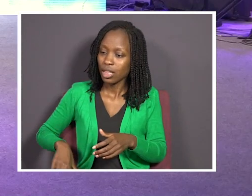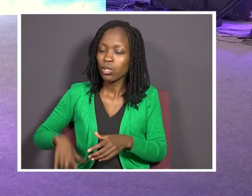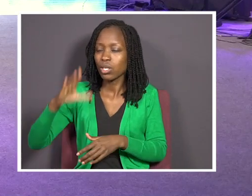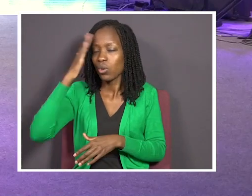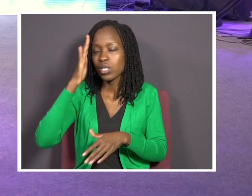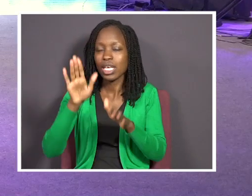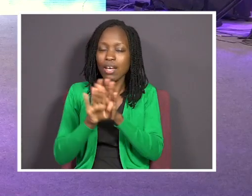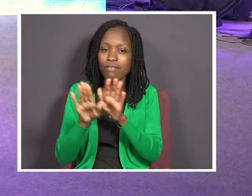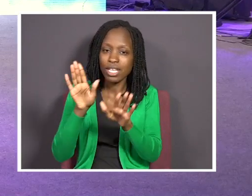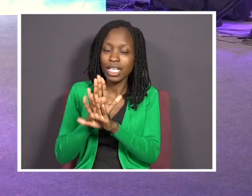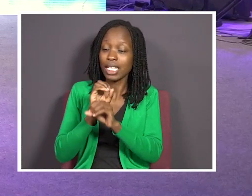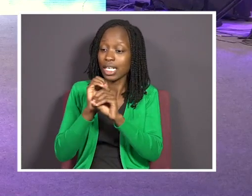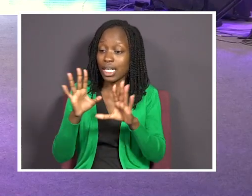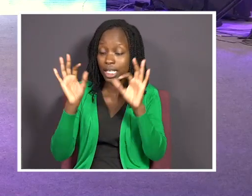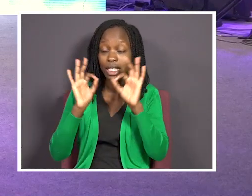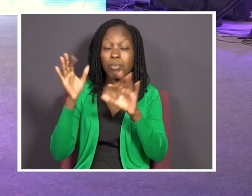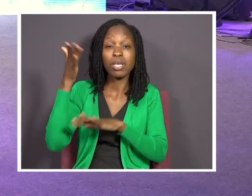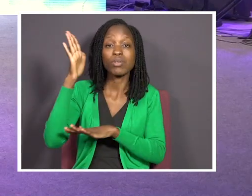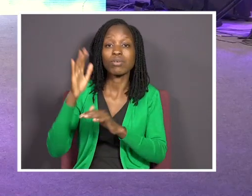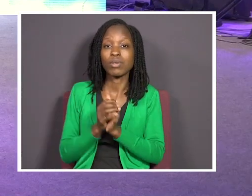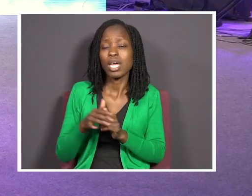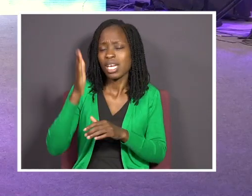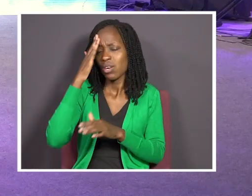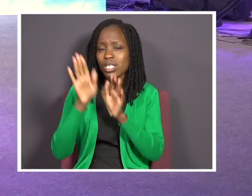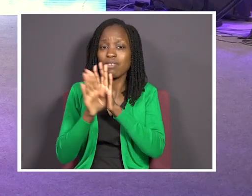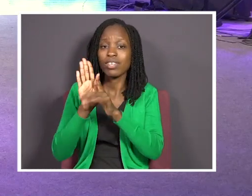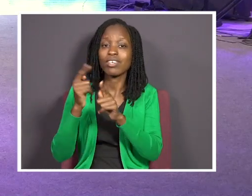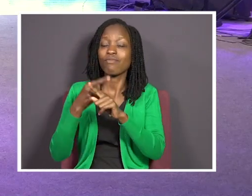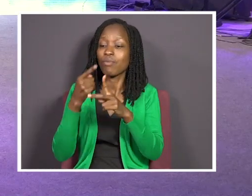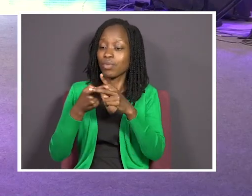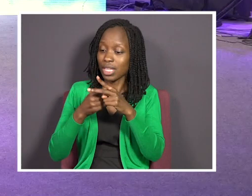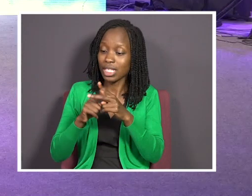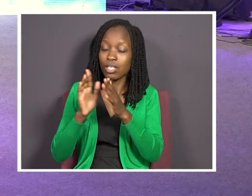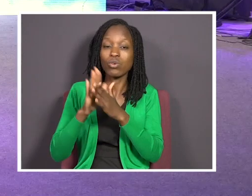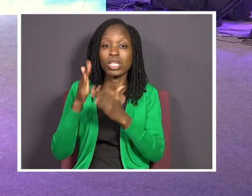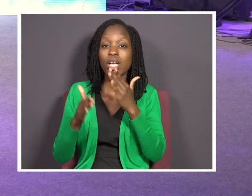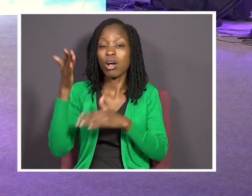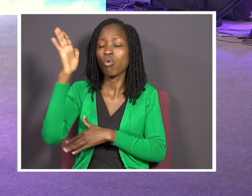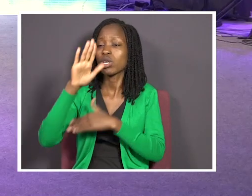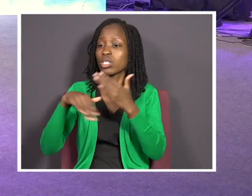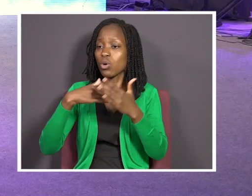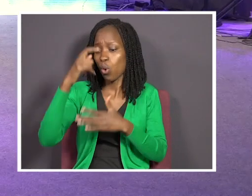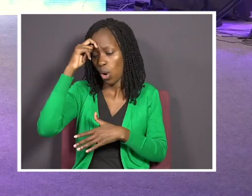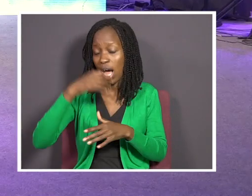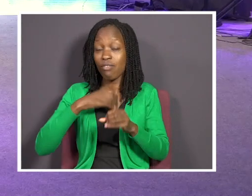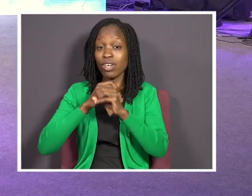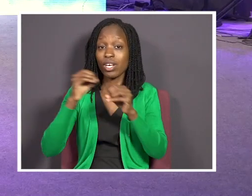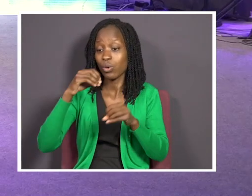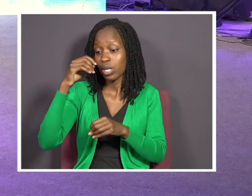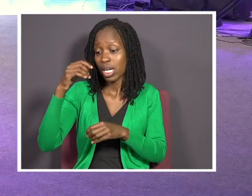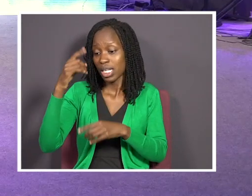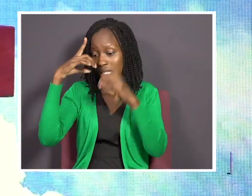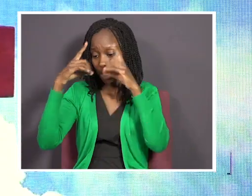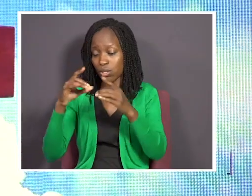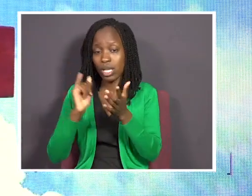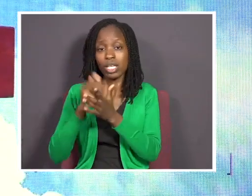knows all things from the beginning to the end. He is all-wise. There is not a decision that he doesn't